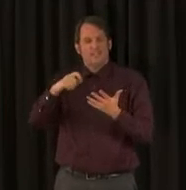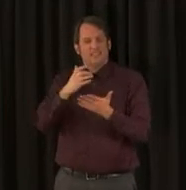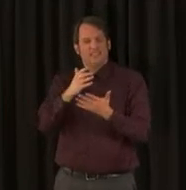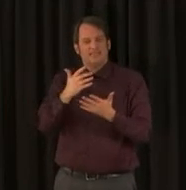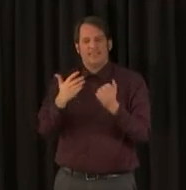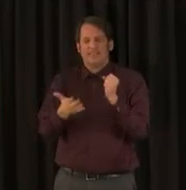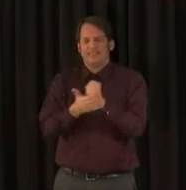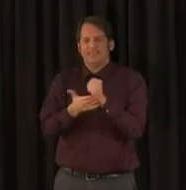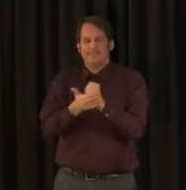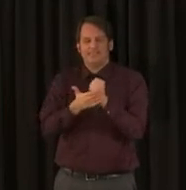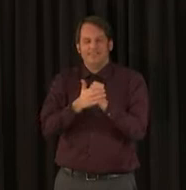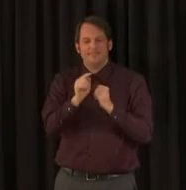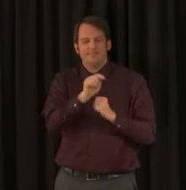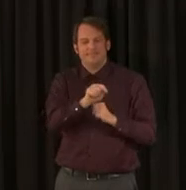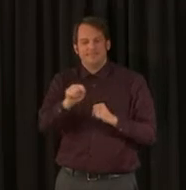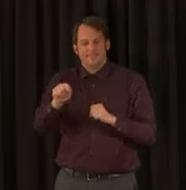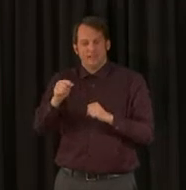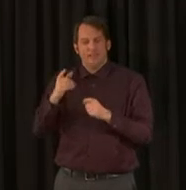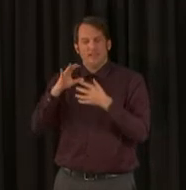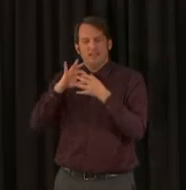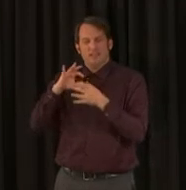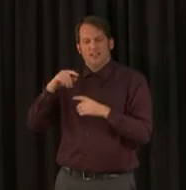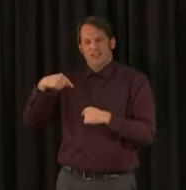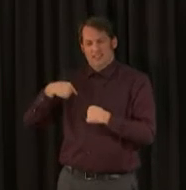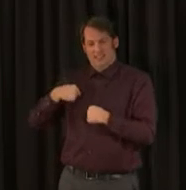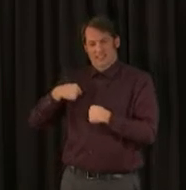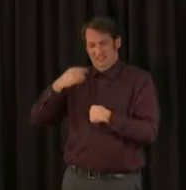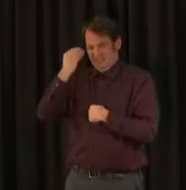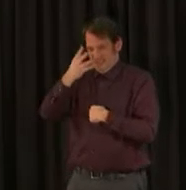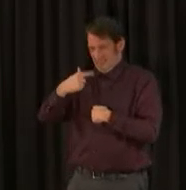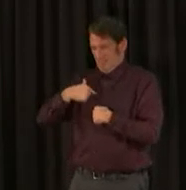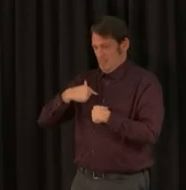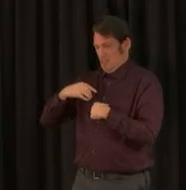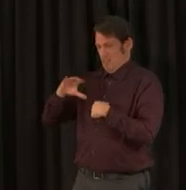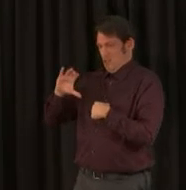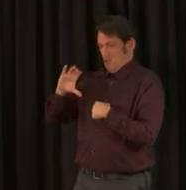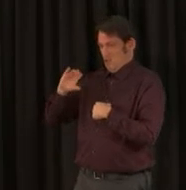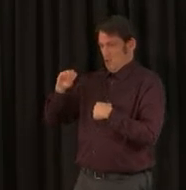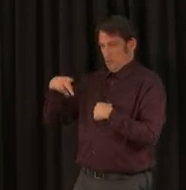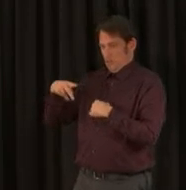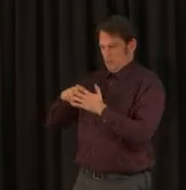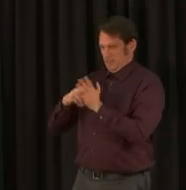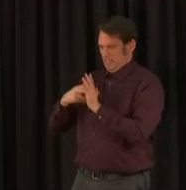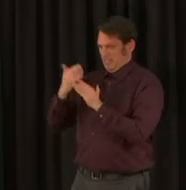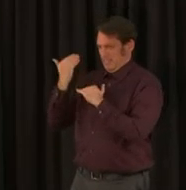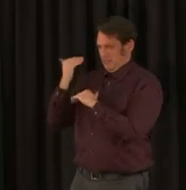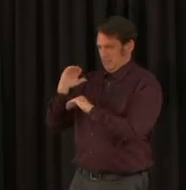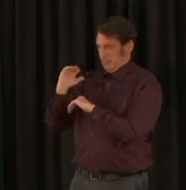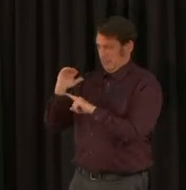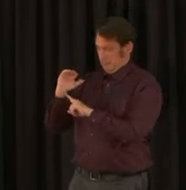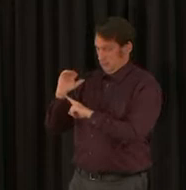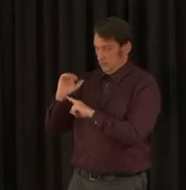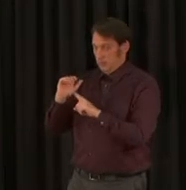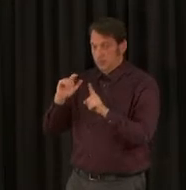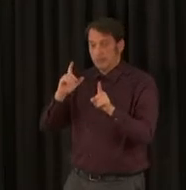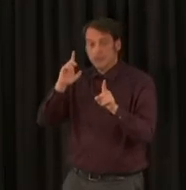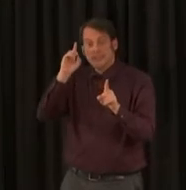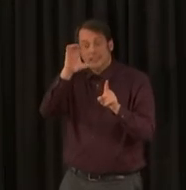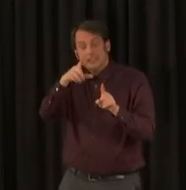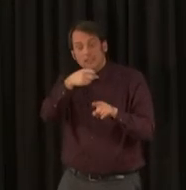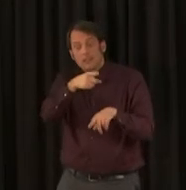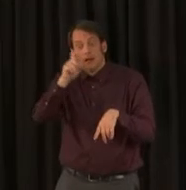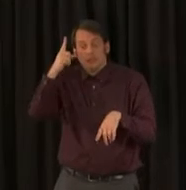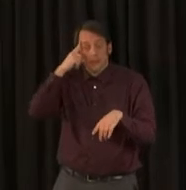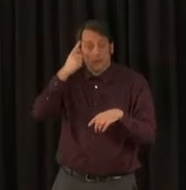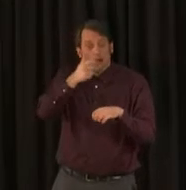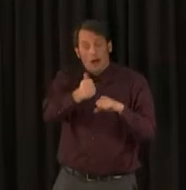Cooperatives that had to have a special carve out. DC government was very excellent, including the deputy mayor's office for providing assistance